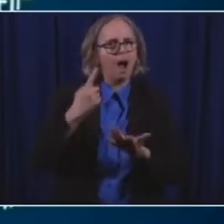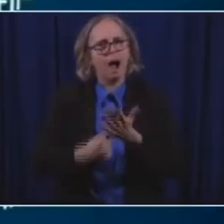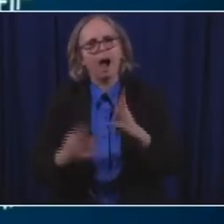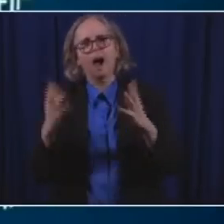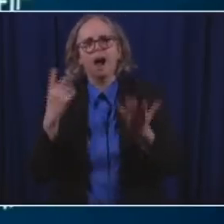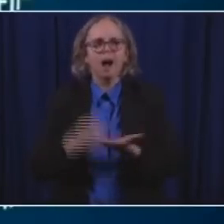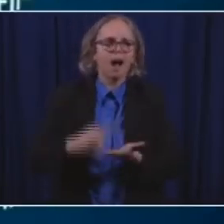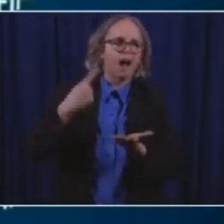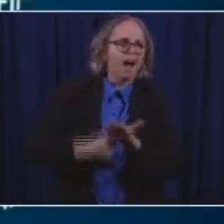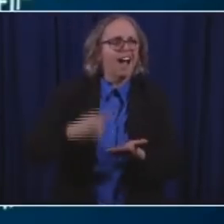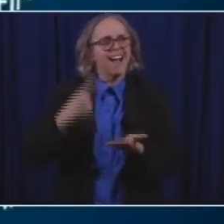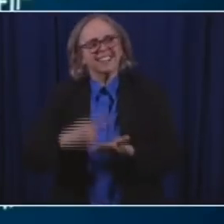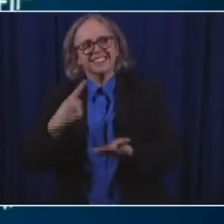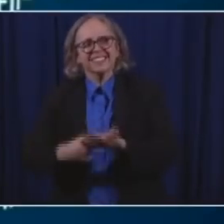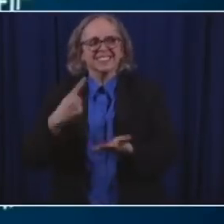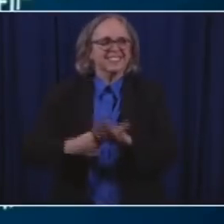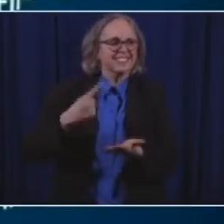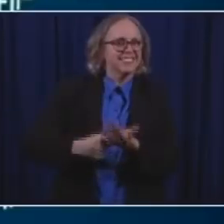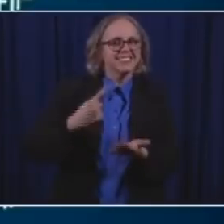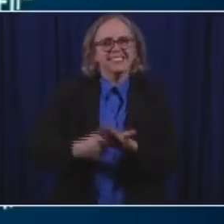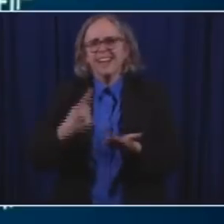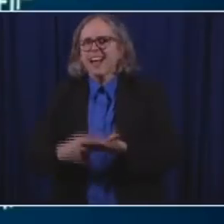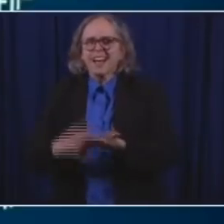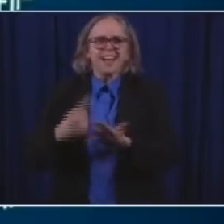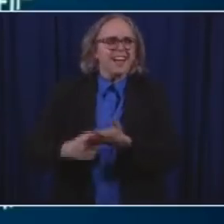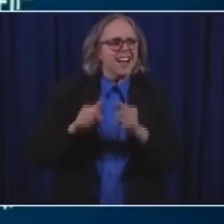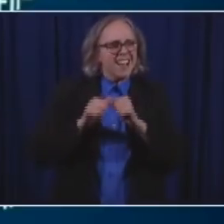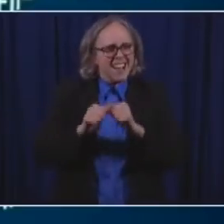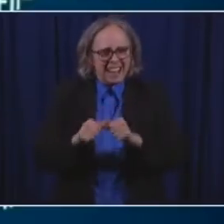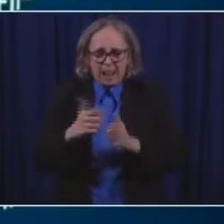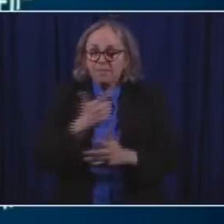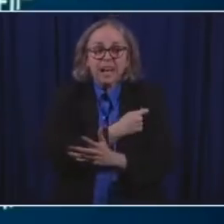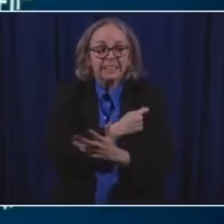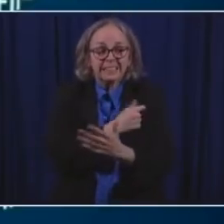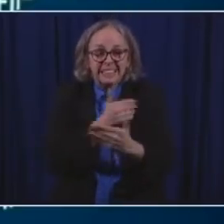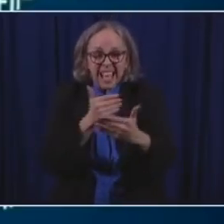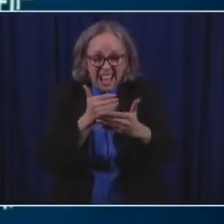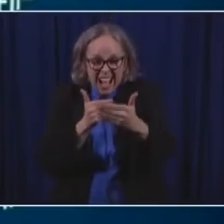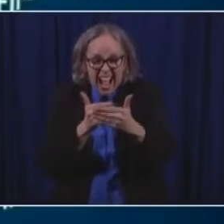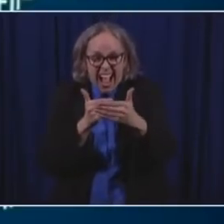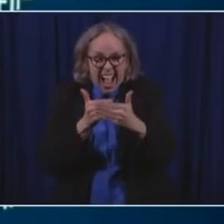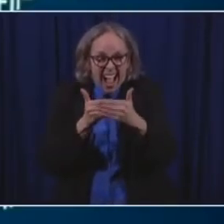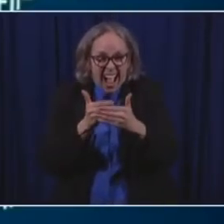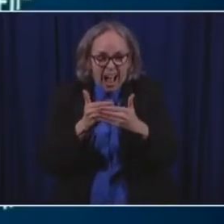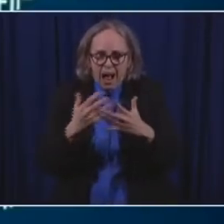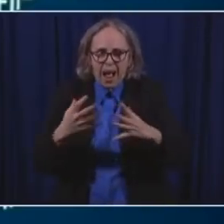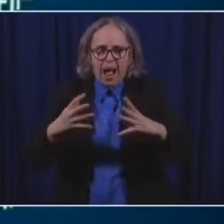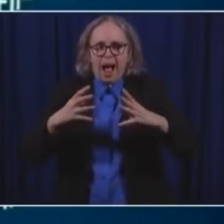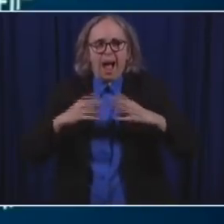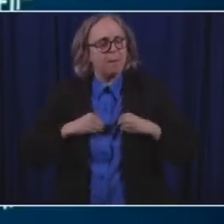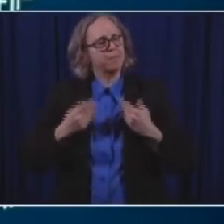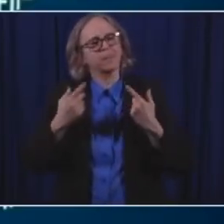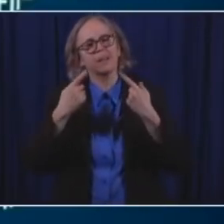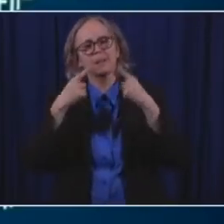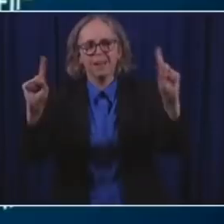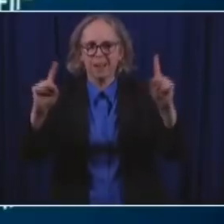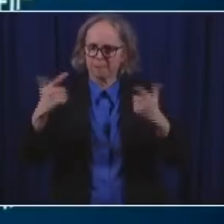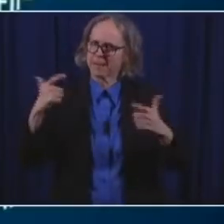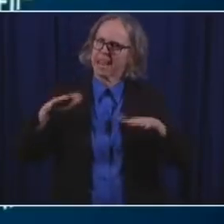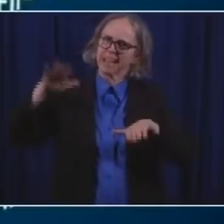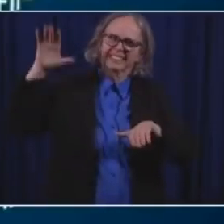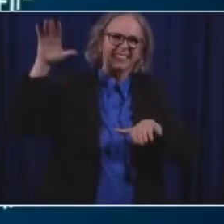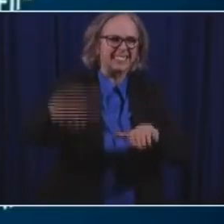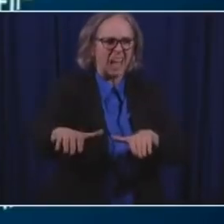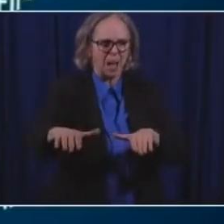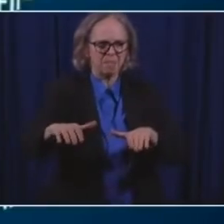infectious diseases. And having a vaccine be accepted is the first big step we have to get us to herd immunity and a